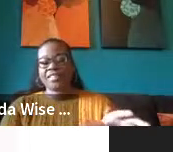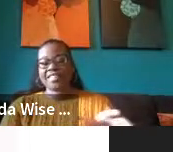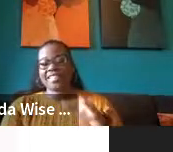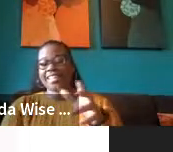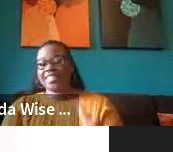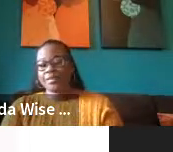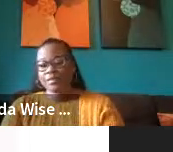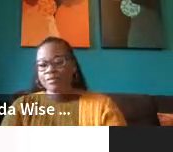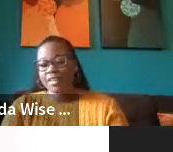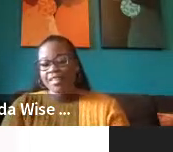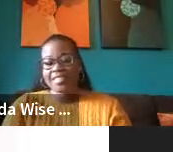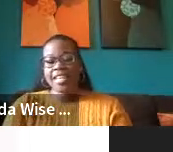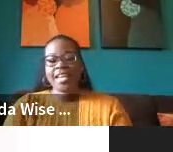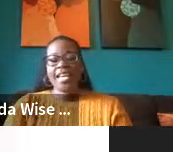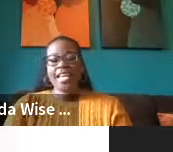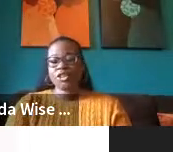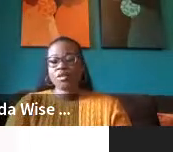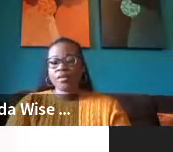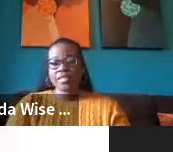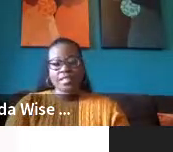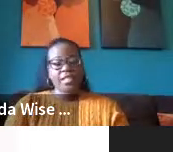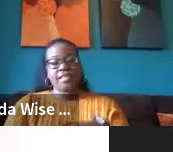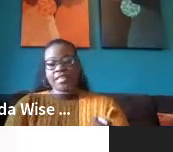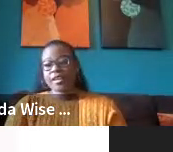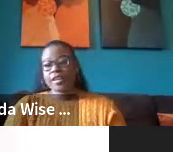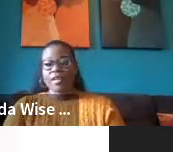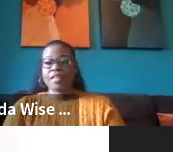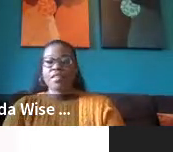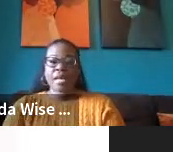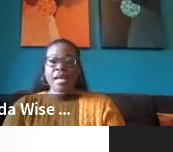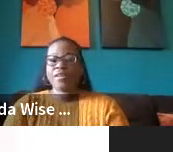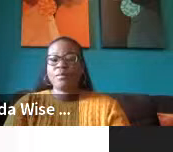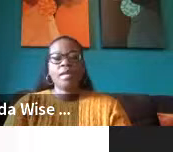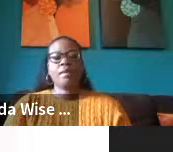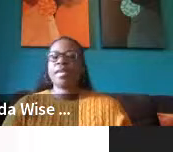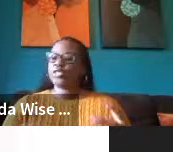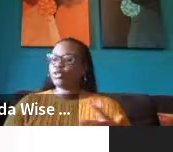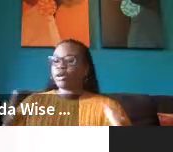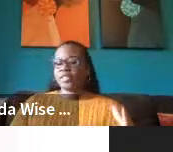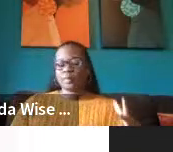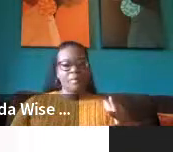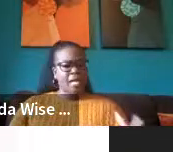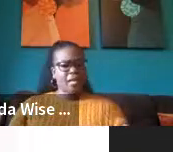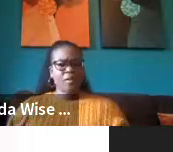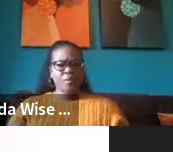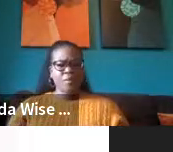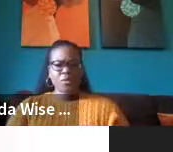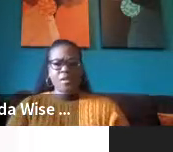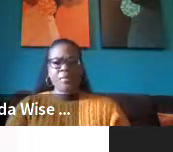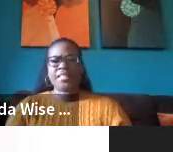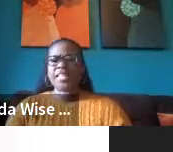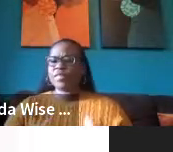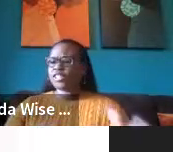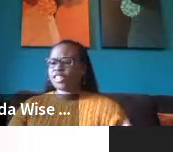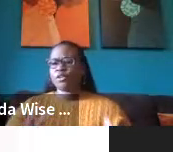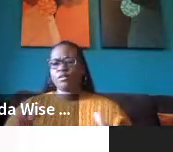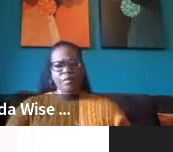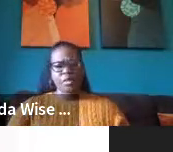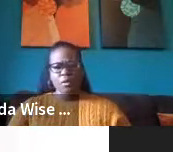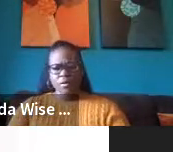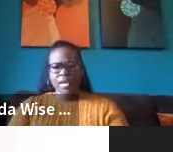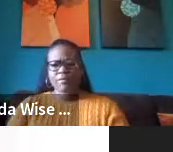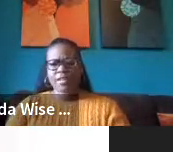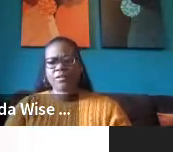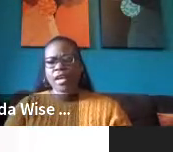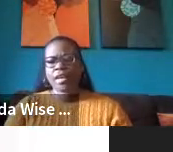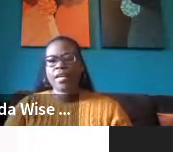the difference is that it's in different fonts. And as you all can see, that scary font at the bottom makes You Always Be Mine a little bit more creepy. It's giving Joe from